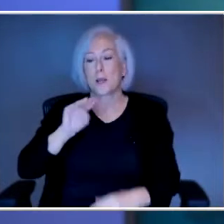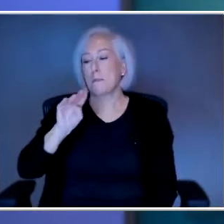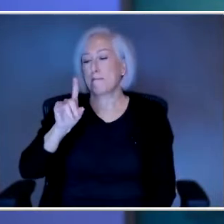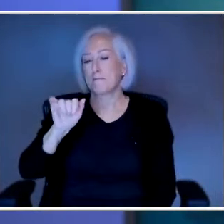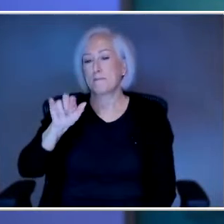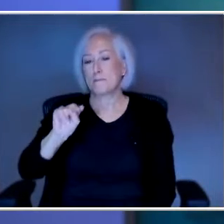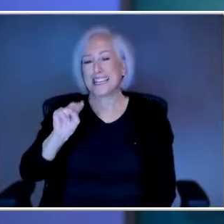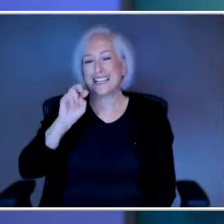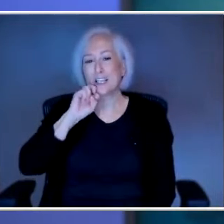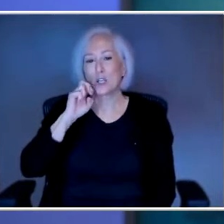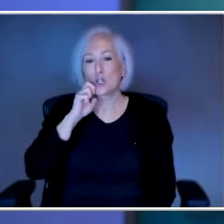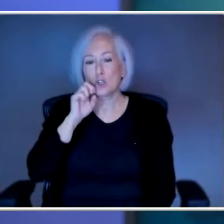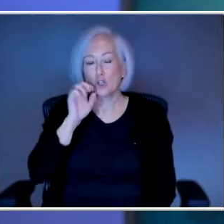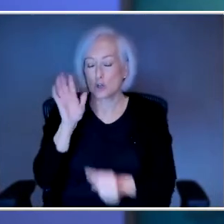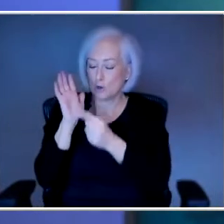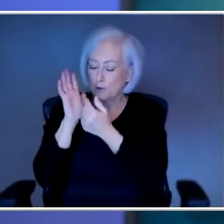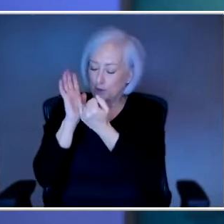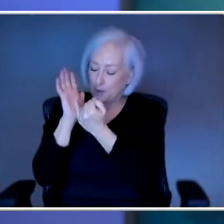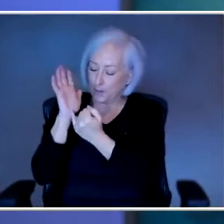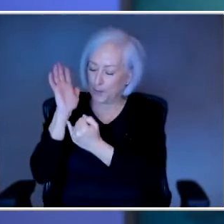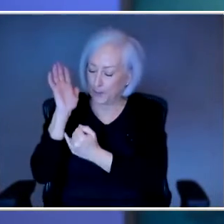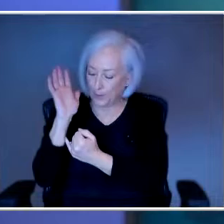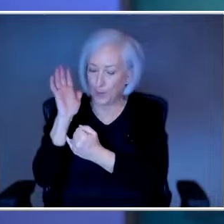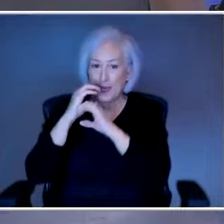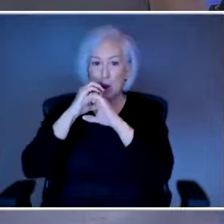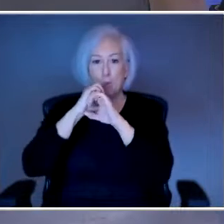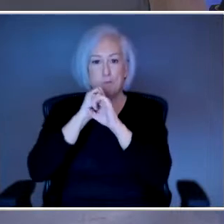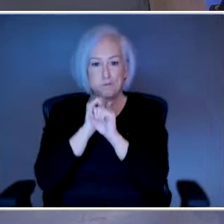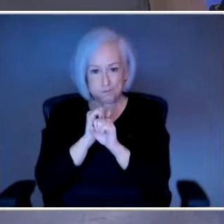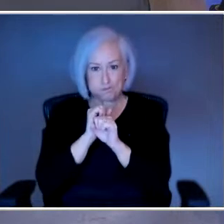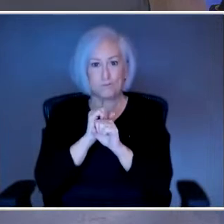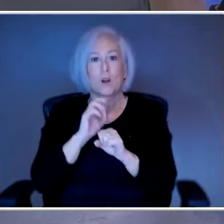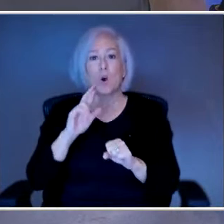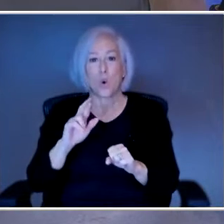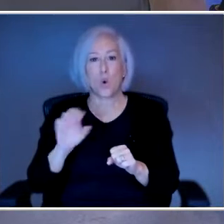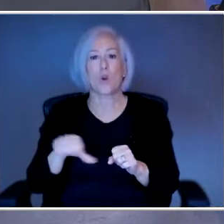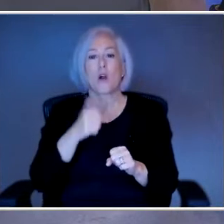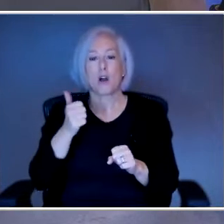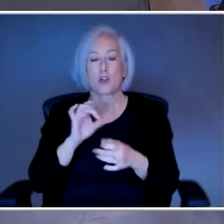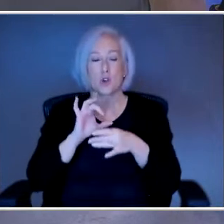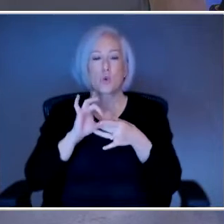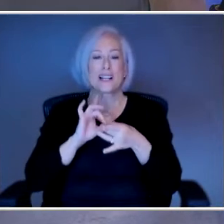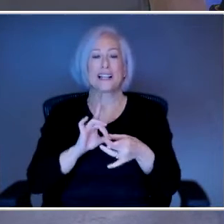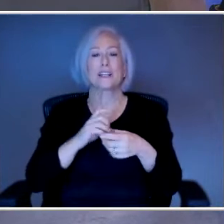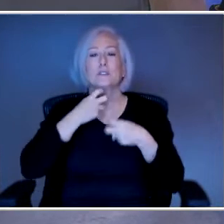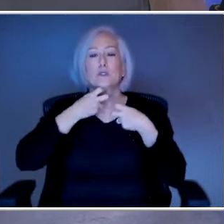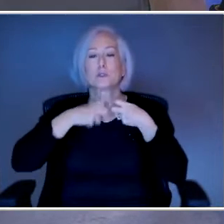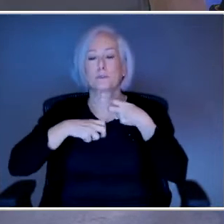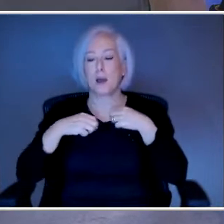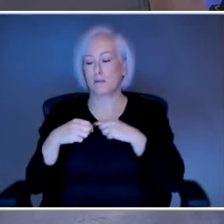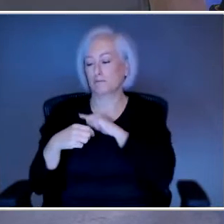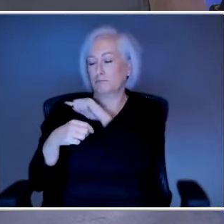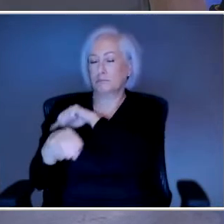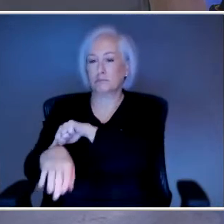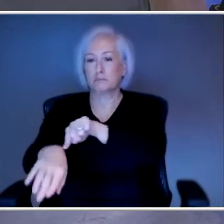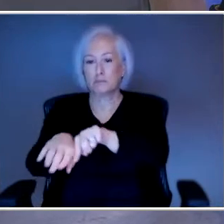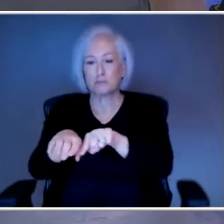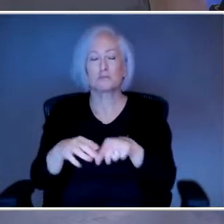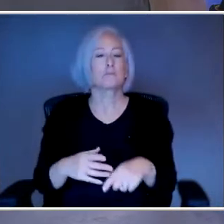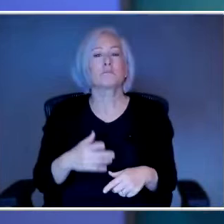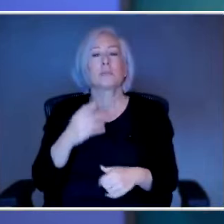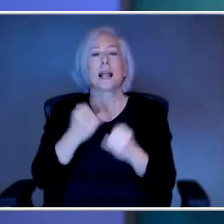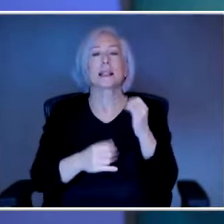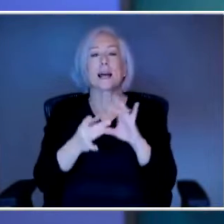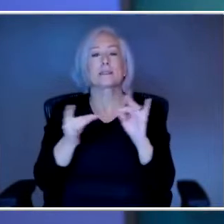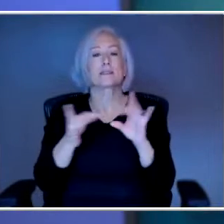something in the spine. Usually seeing a specialist is your best bet. As we wrap up today, what's the biggest takeaway from this conversation? What do you want folks to know?